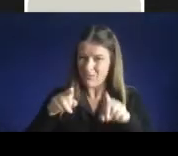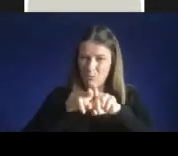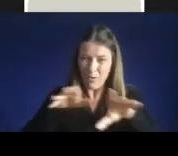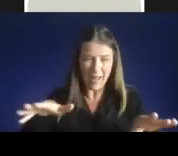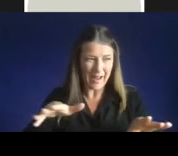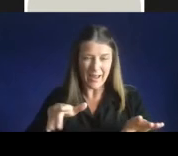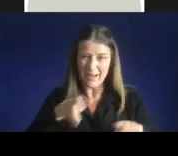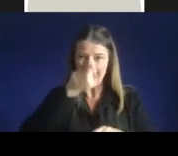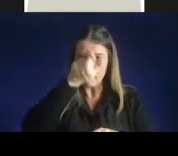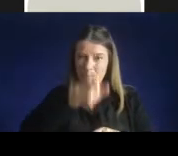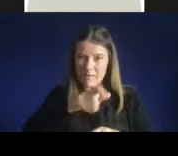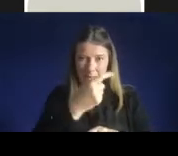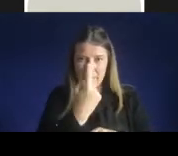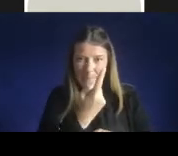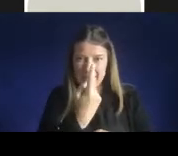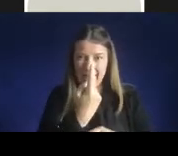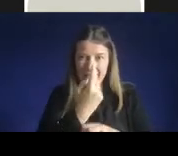be in a prison right now.